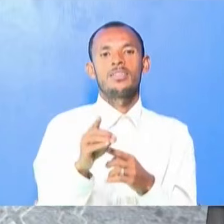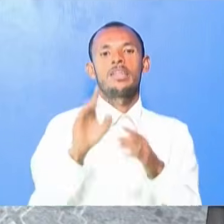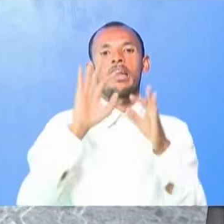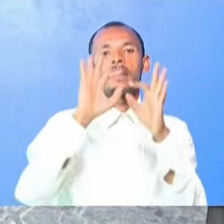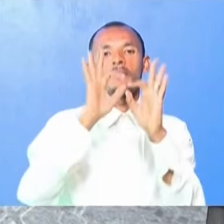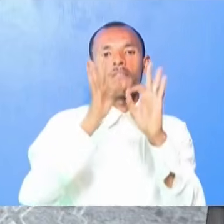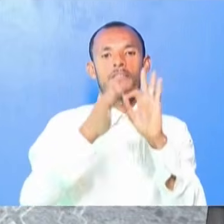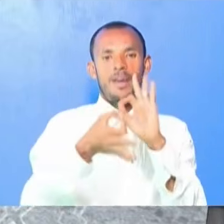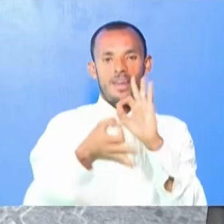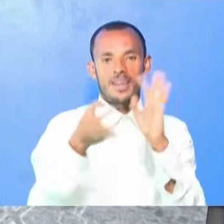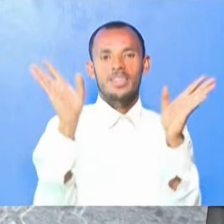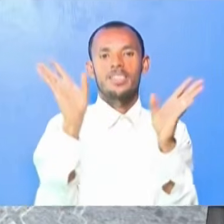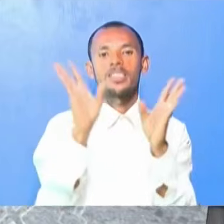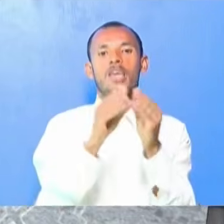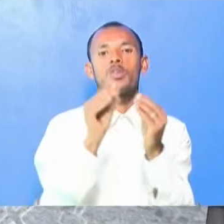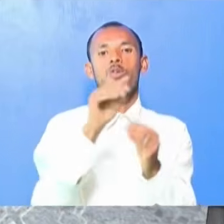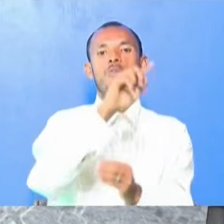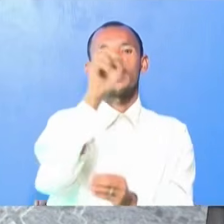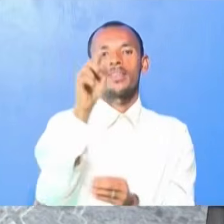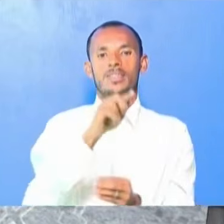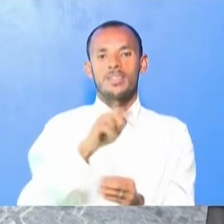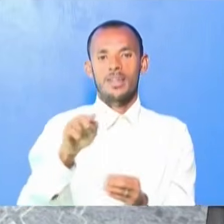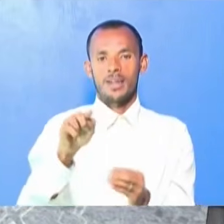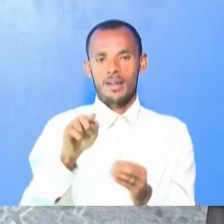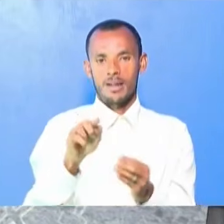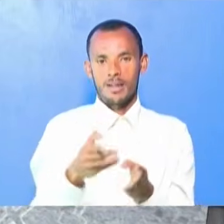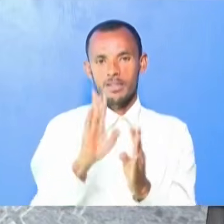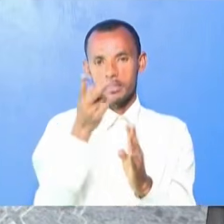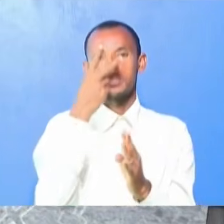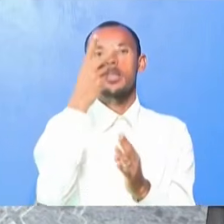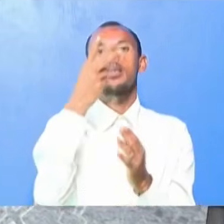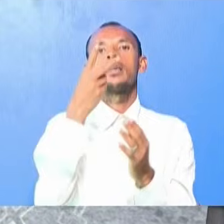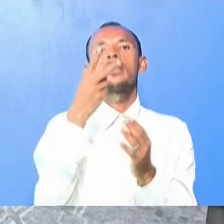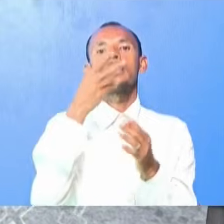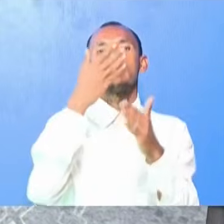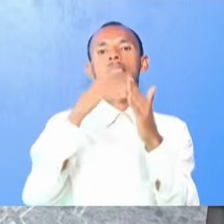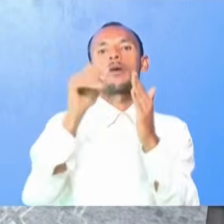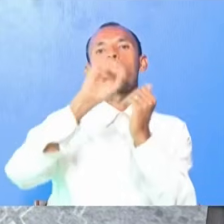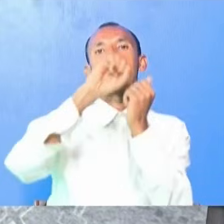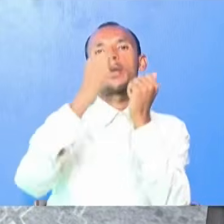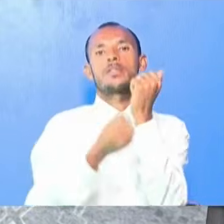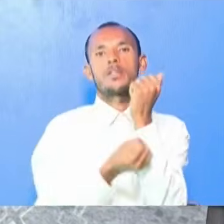defining set of integer, let's see some basic concepts.